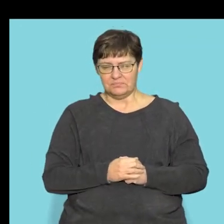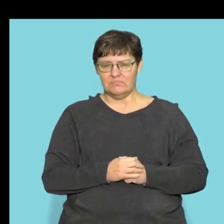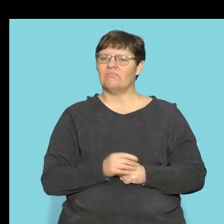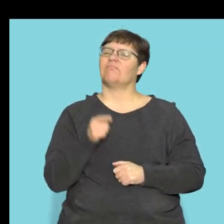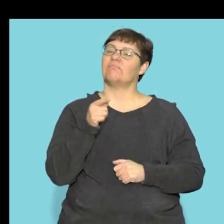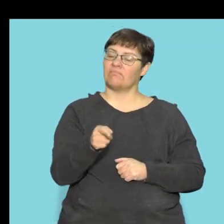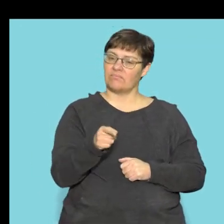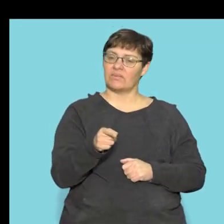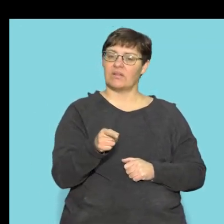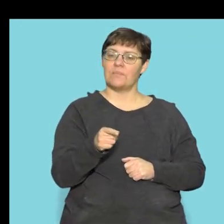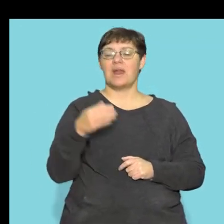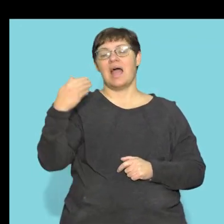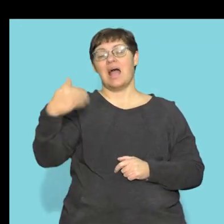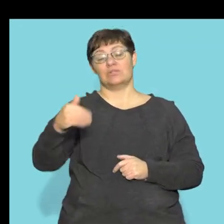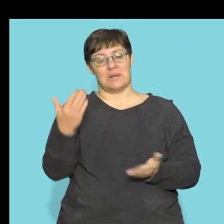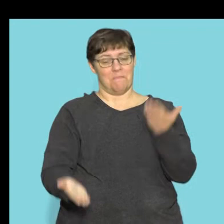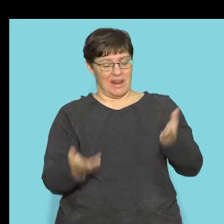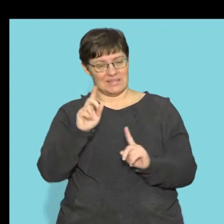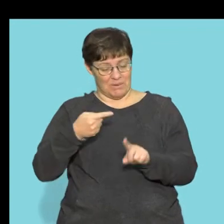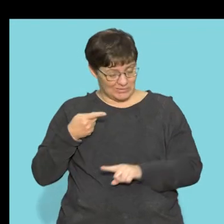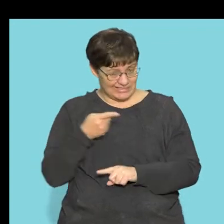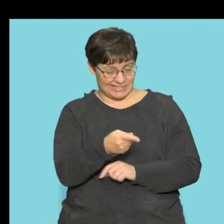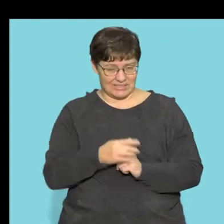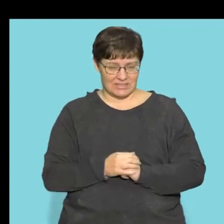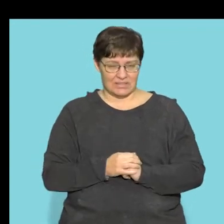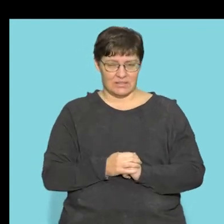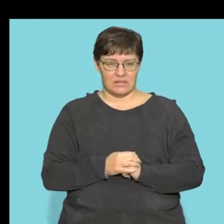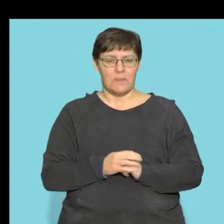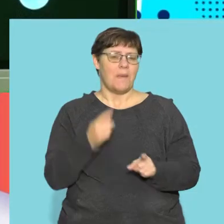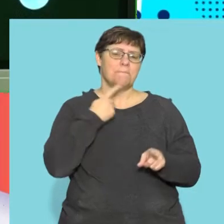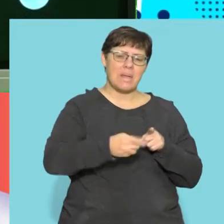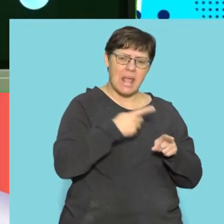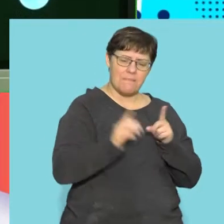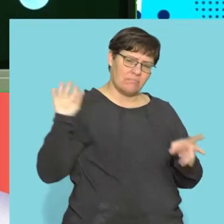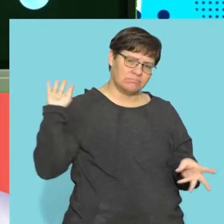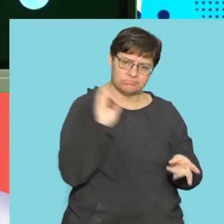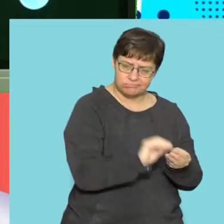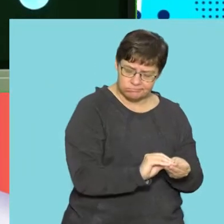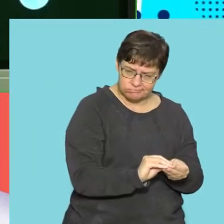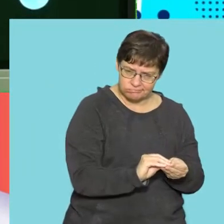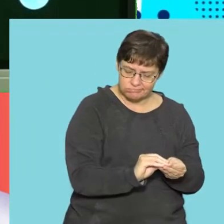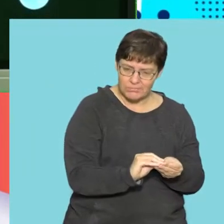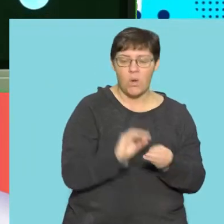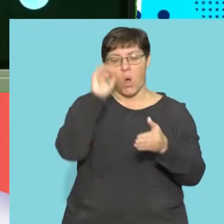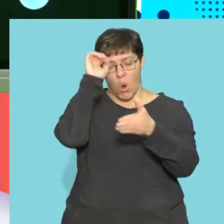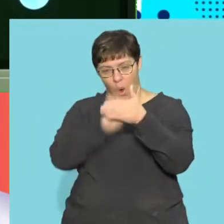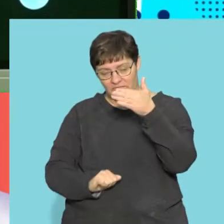you can really see that this is what outstanding balance is all about, right? How much have you paid?